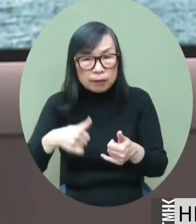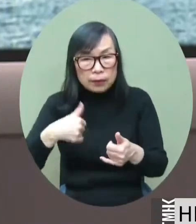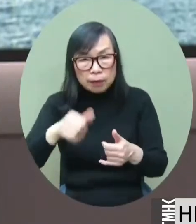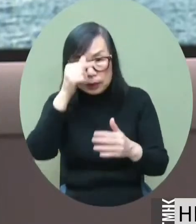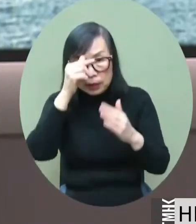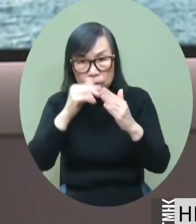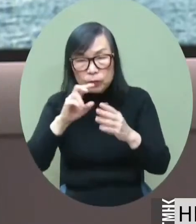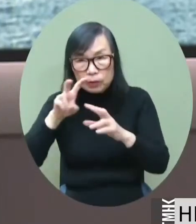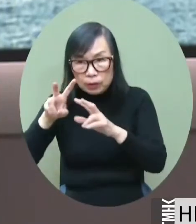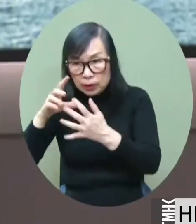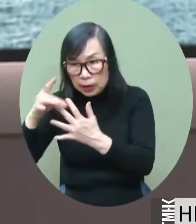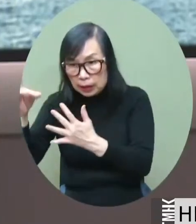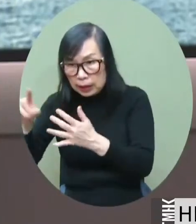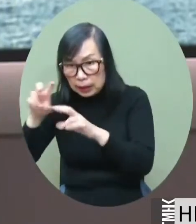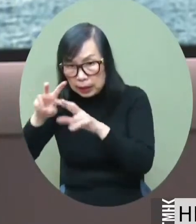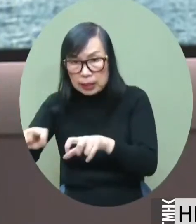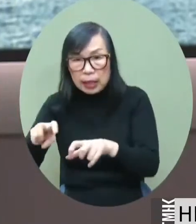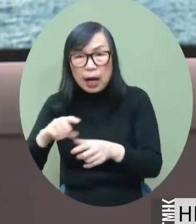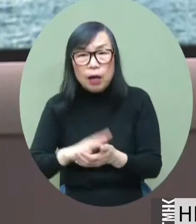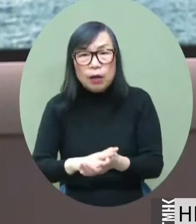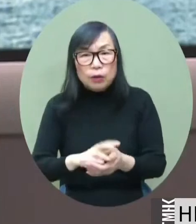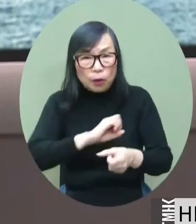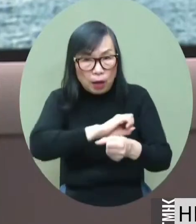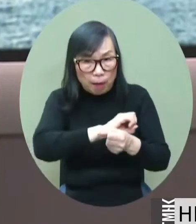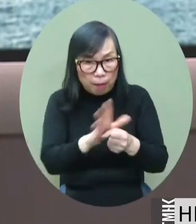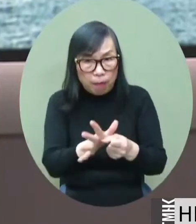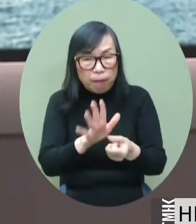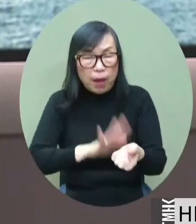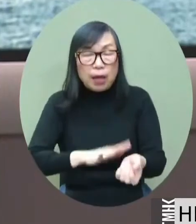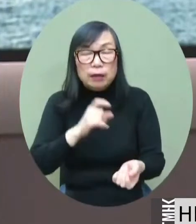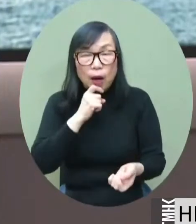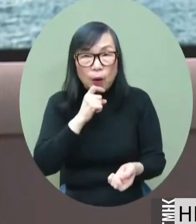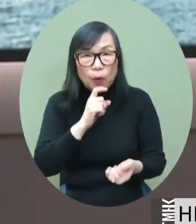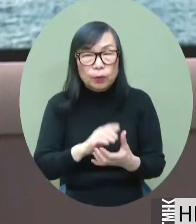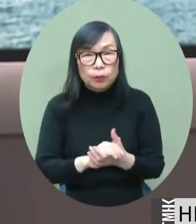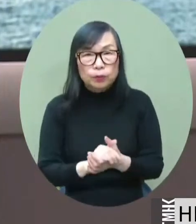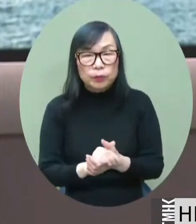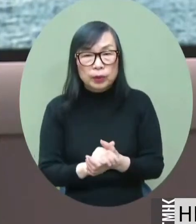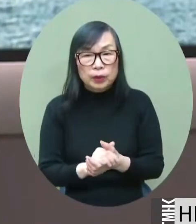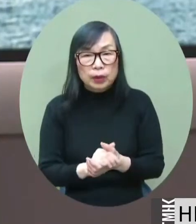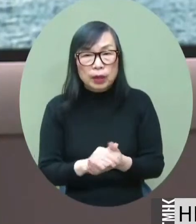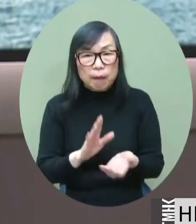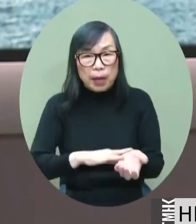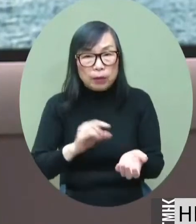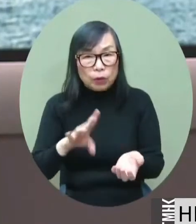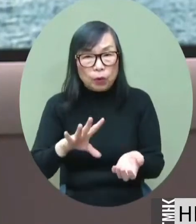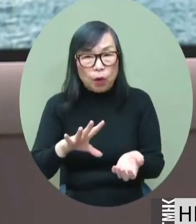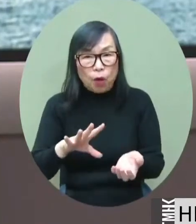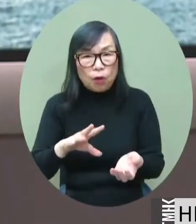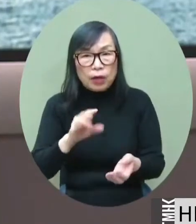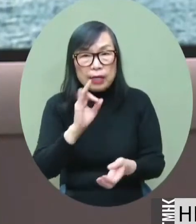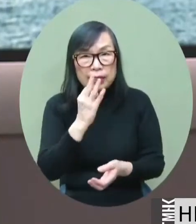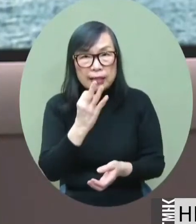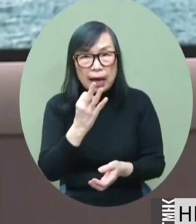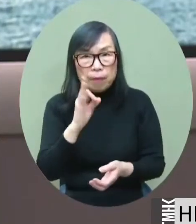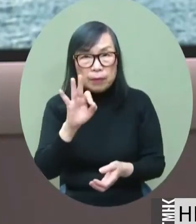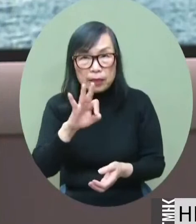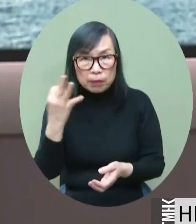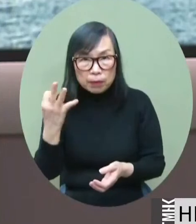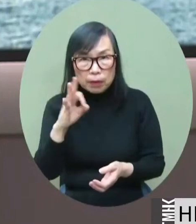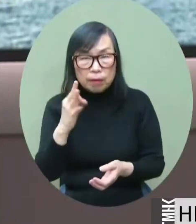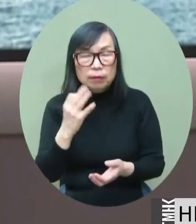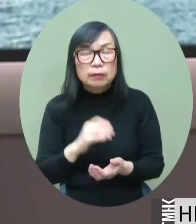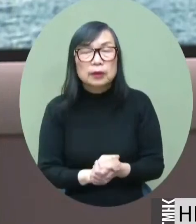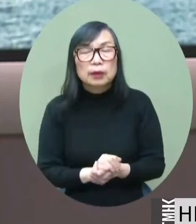For all patients being hospitalized in hospital, there will be a screening test. And